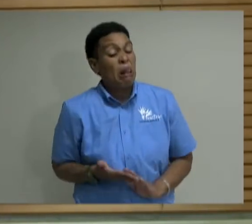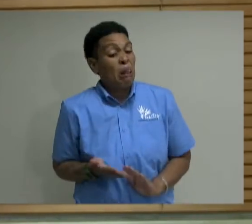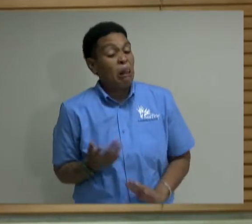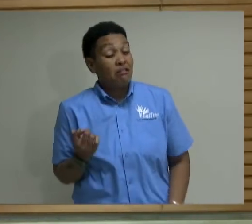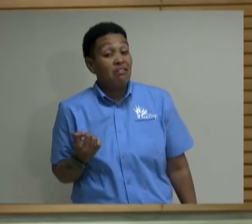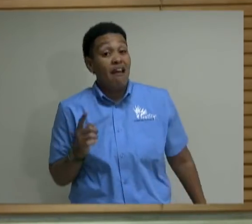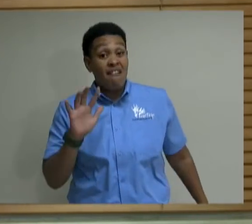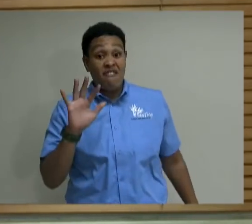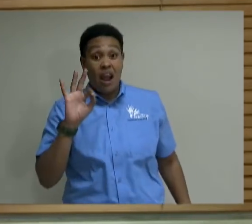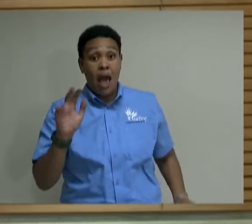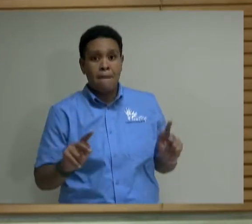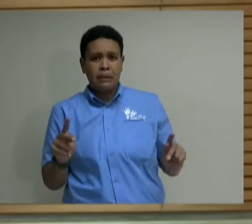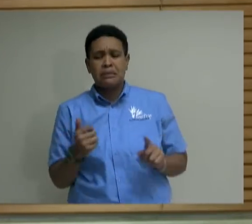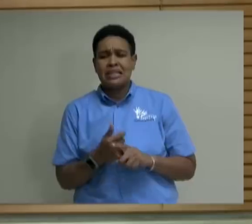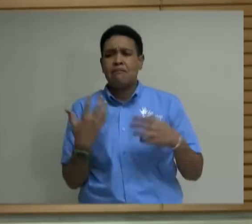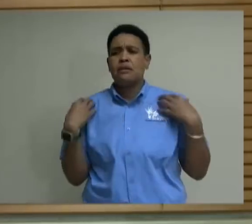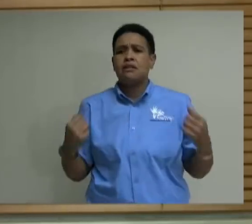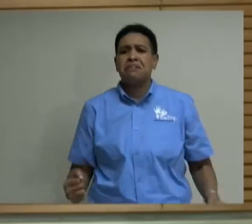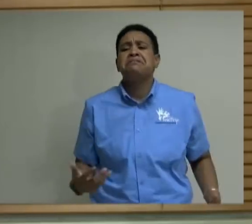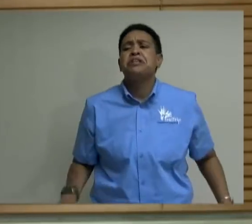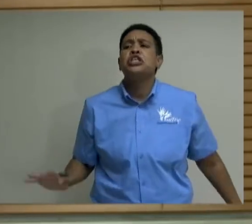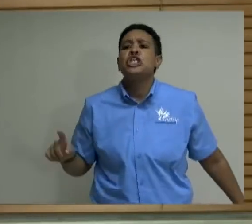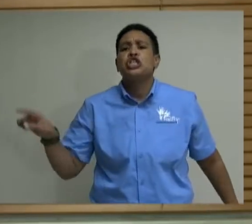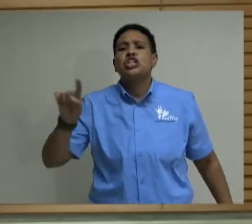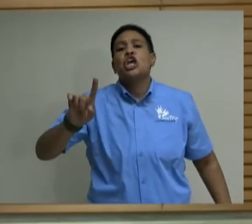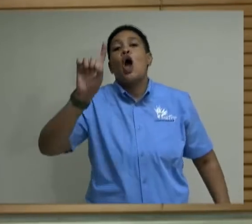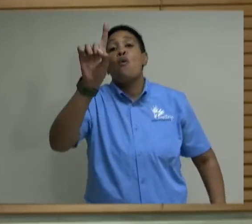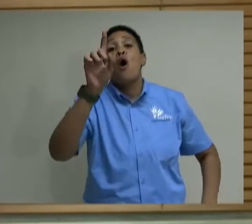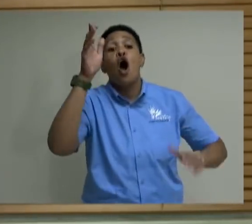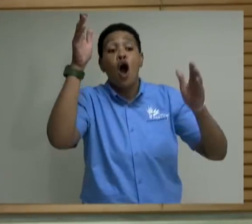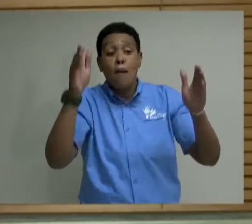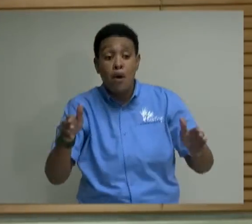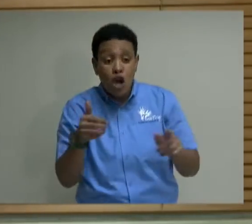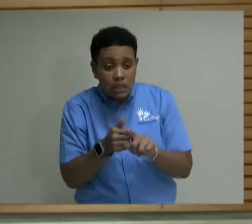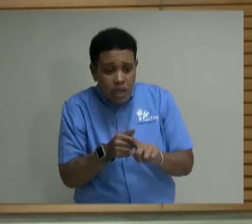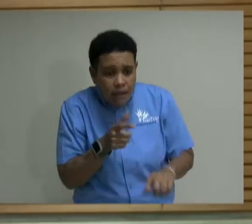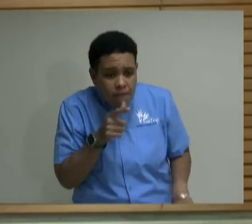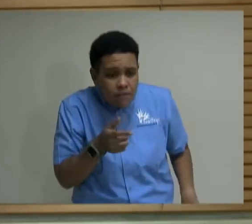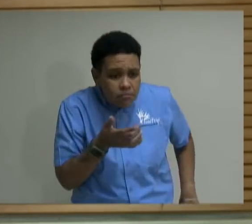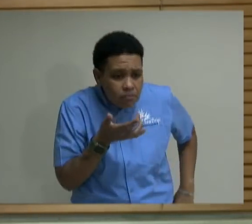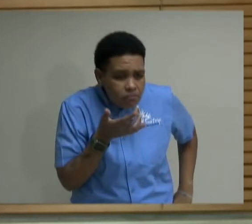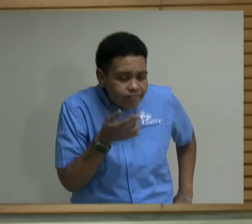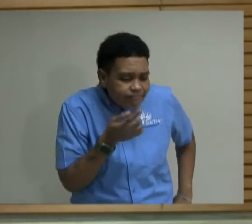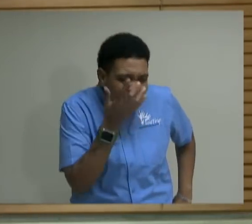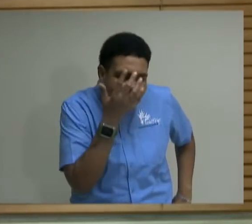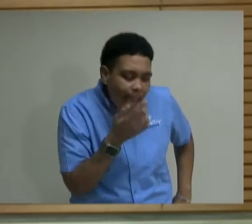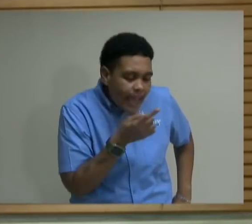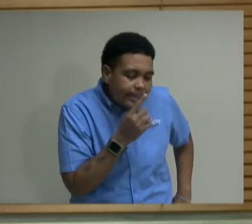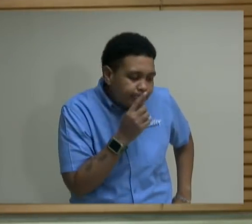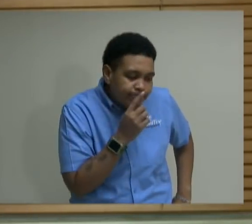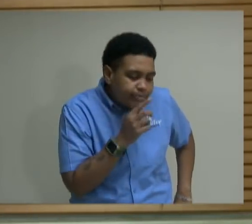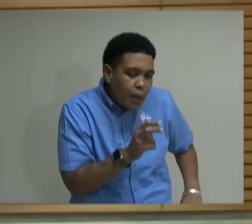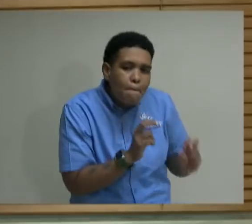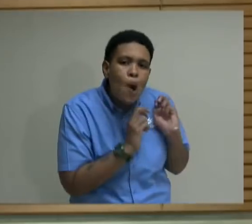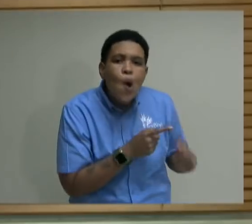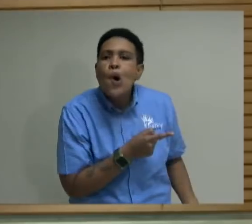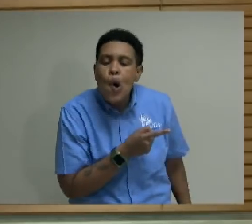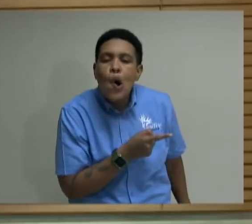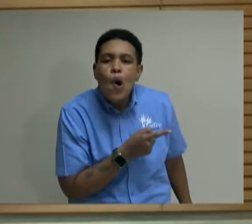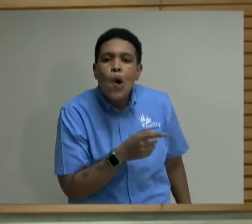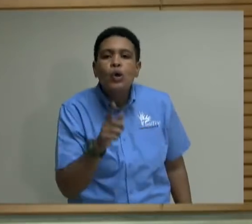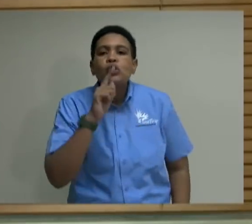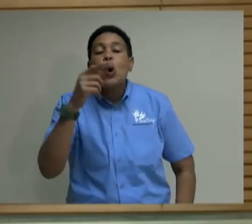and 59 persons have recovered, and 1 person unfortunately has died. So the data